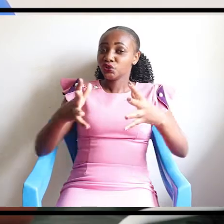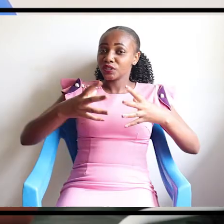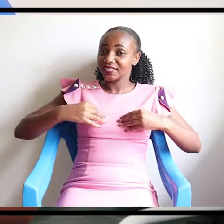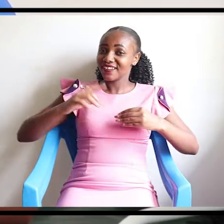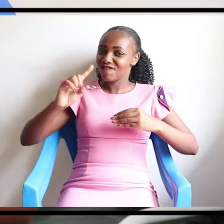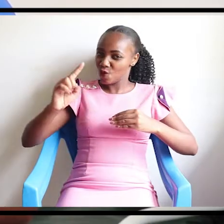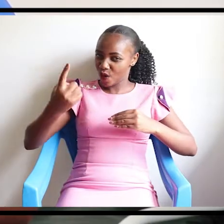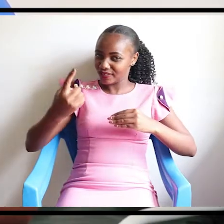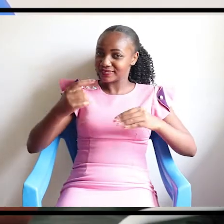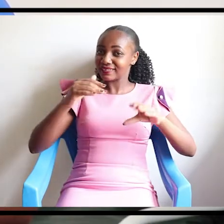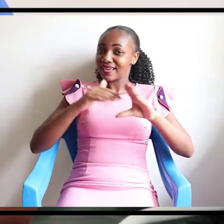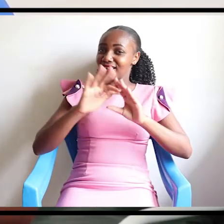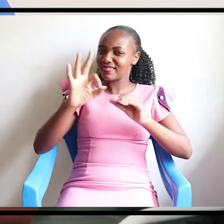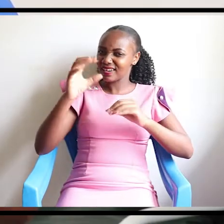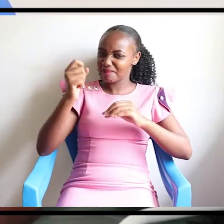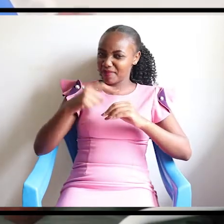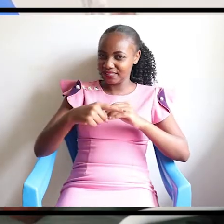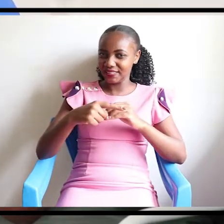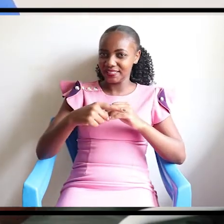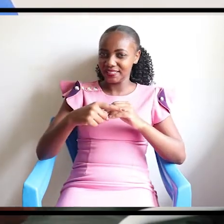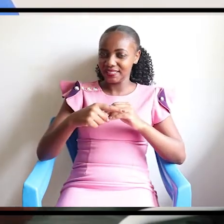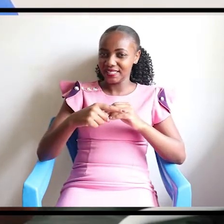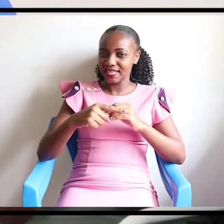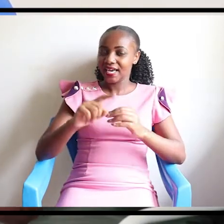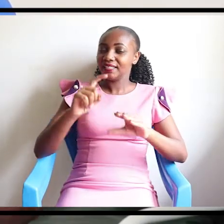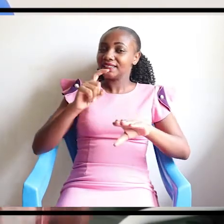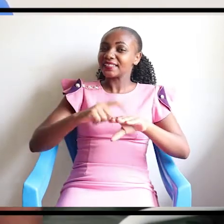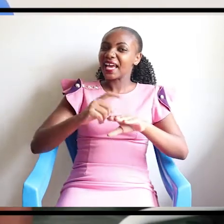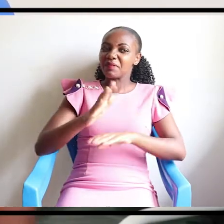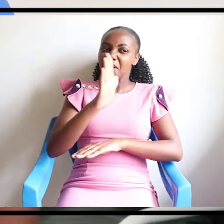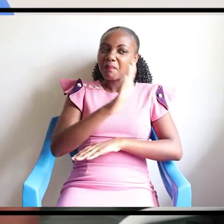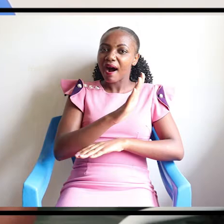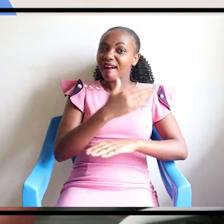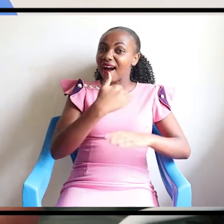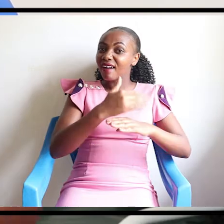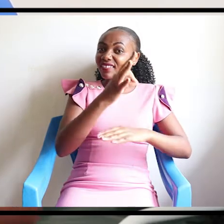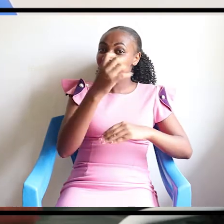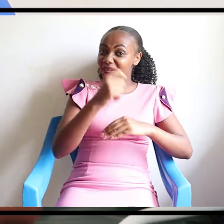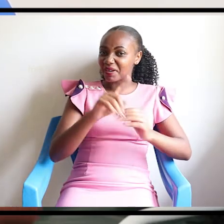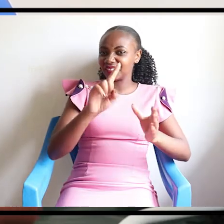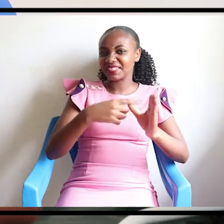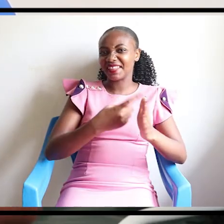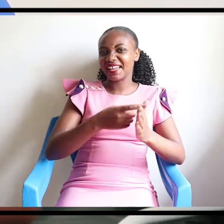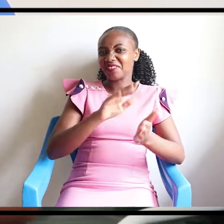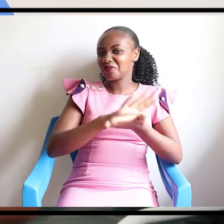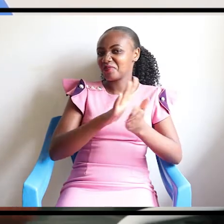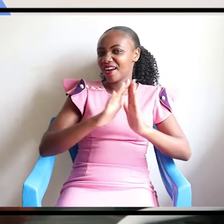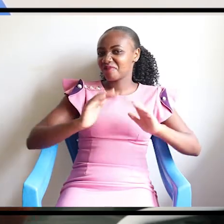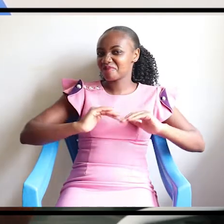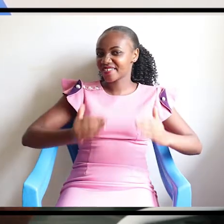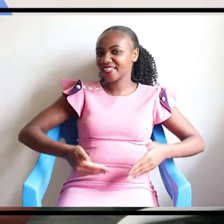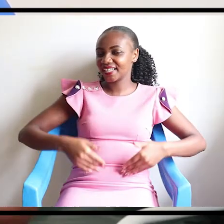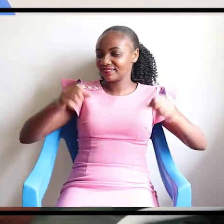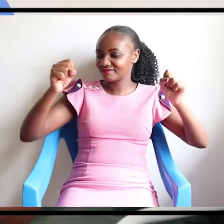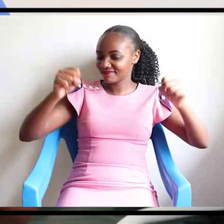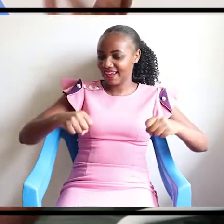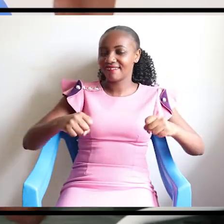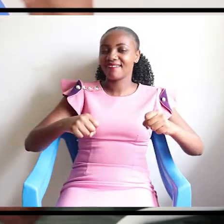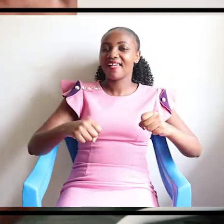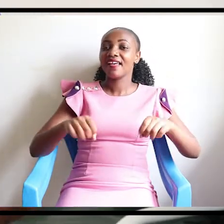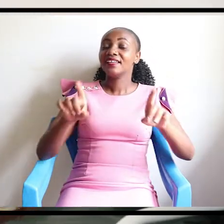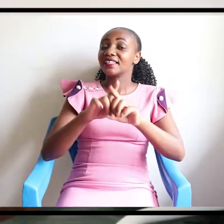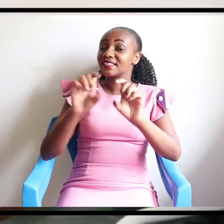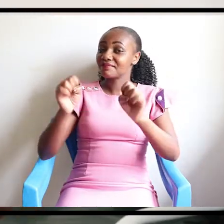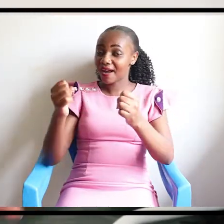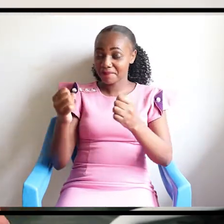3 months. And like I said, if you don't come back after the 3 months, you're definitely going to conceive. And it still happens. Somebody